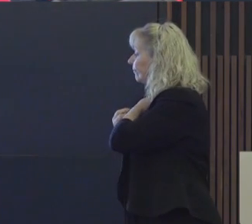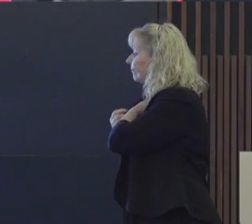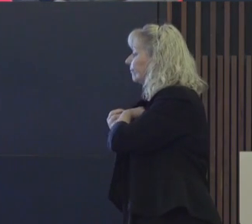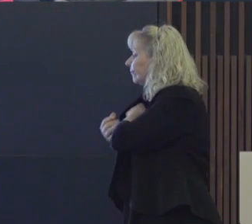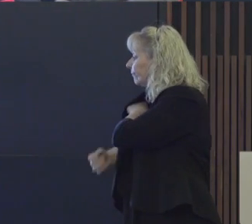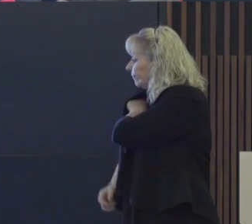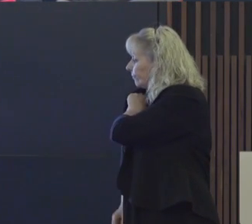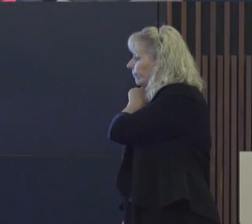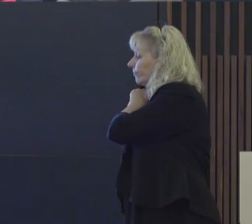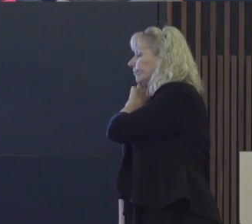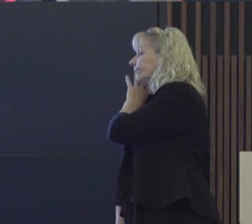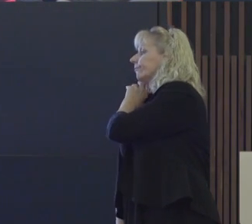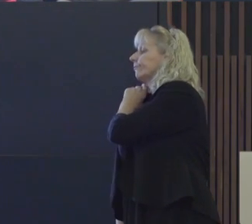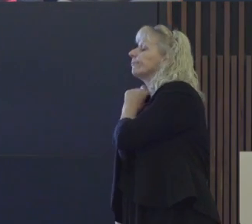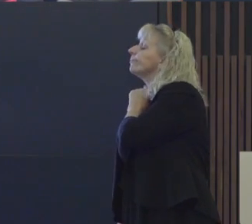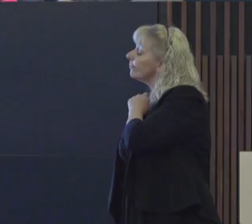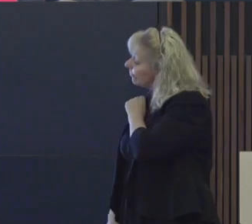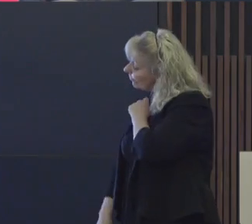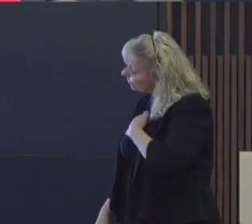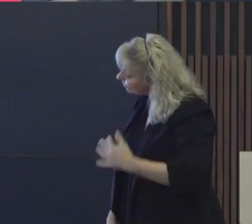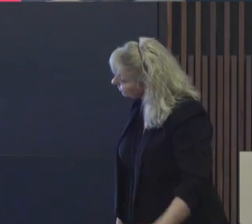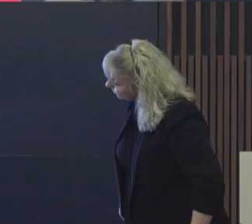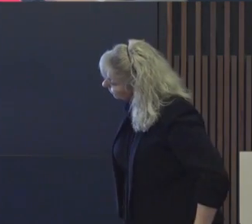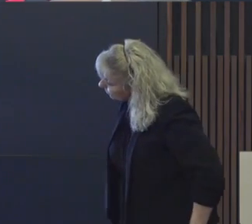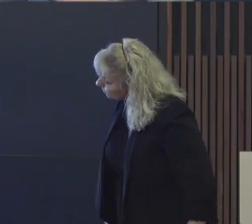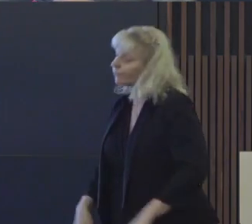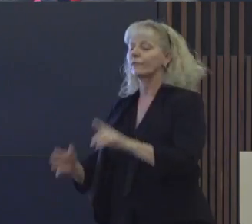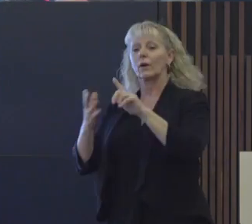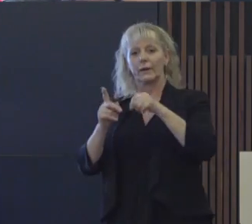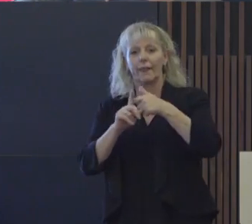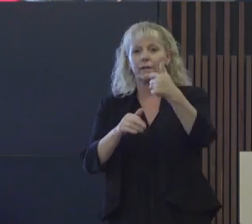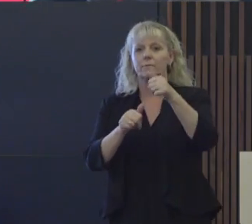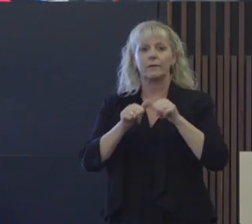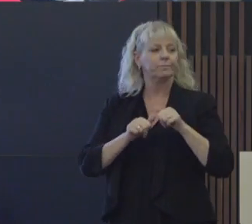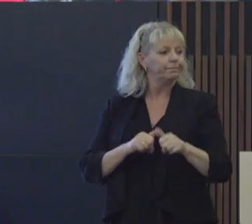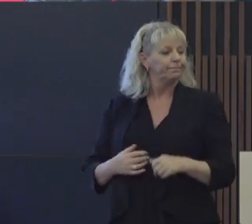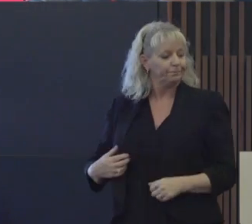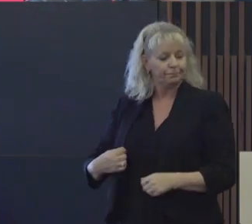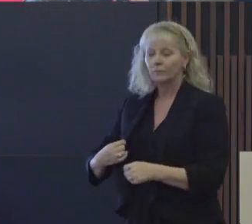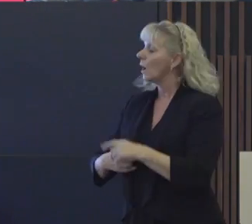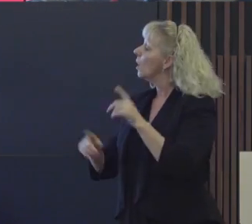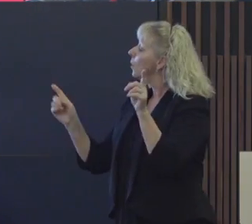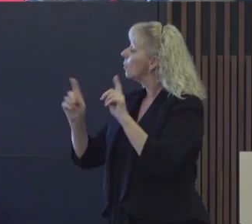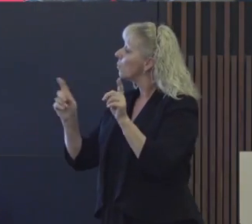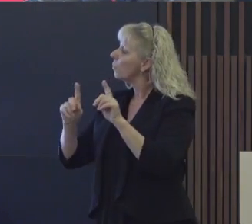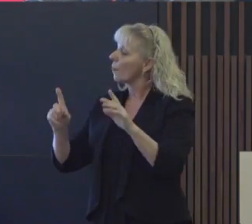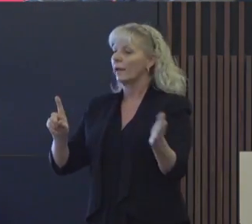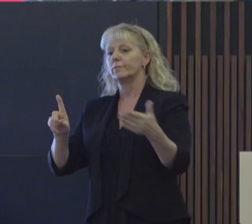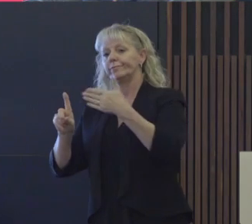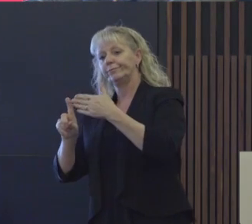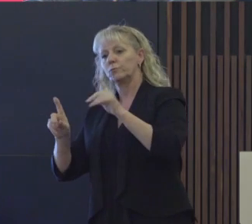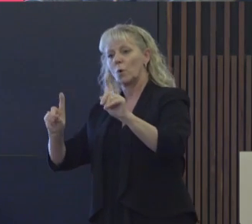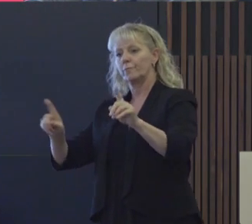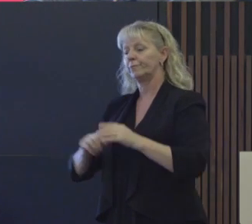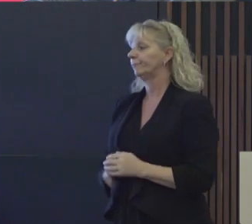Okay, I thought there might be, I wasn't sure. There we go. Okay, is that... Yep, that's better. What this goes back to is